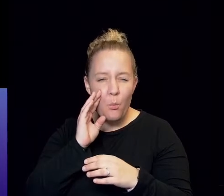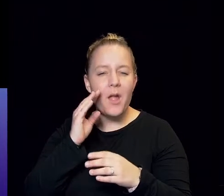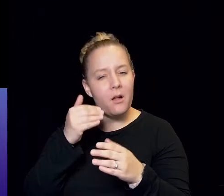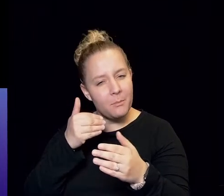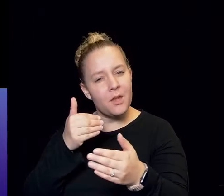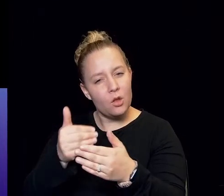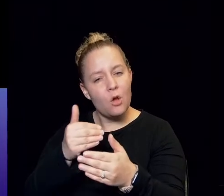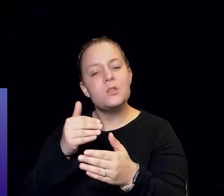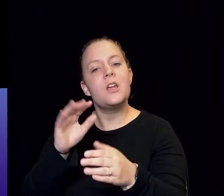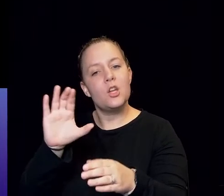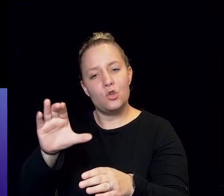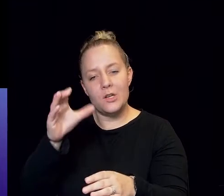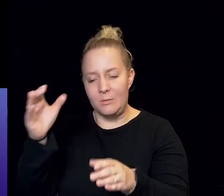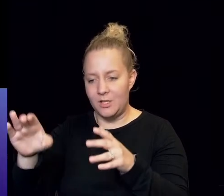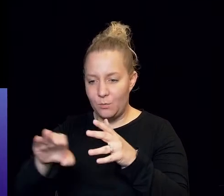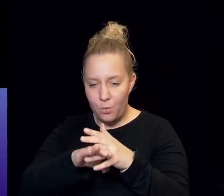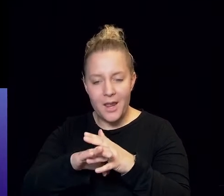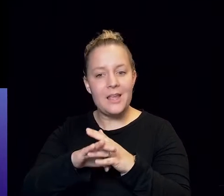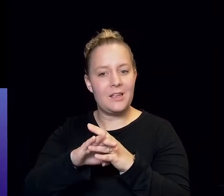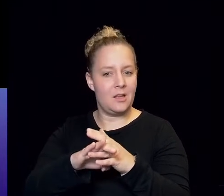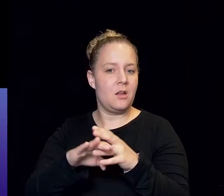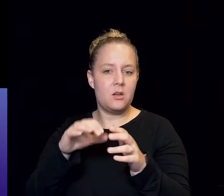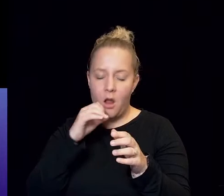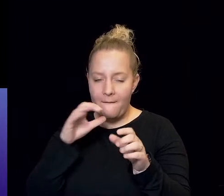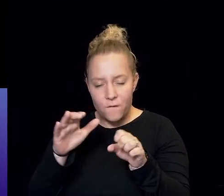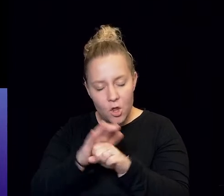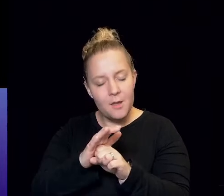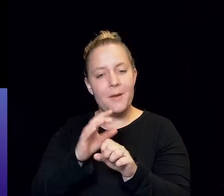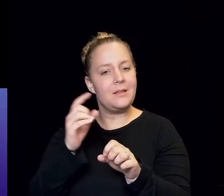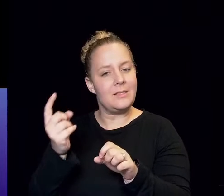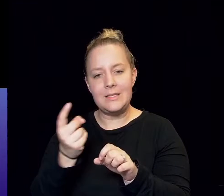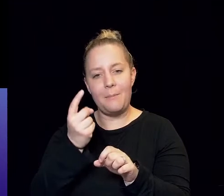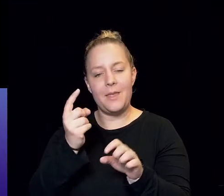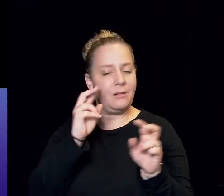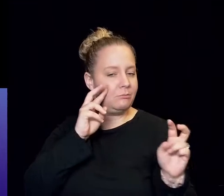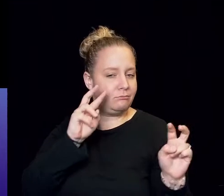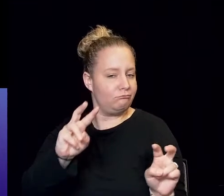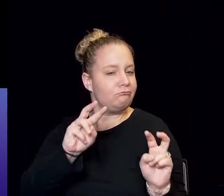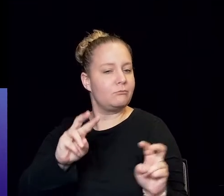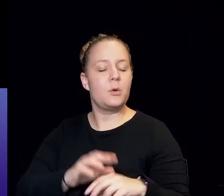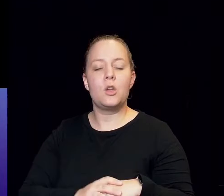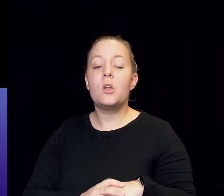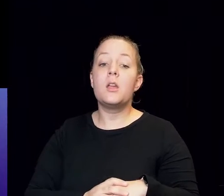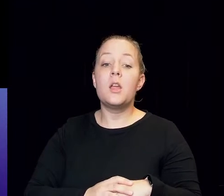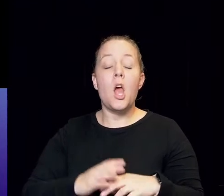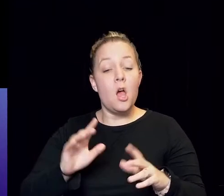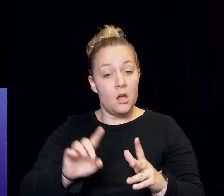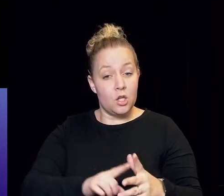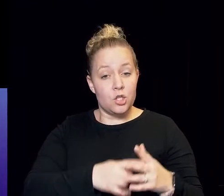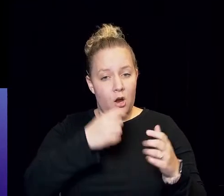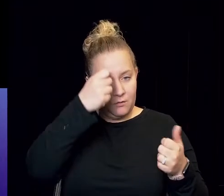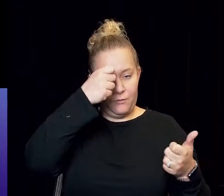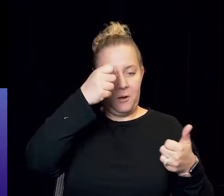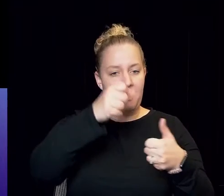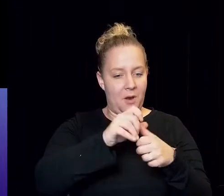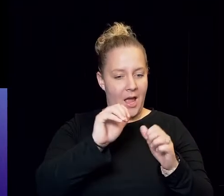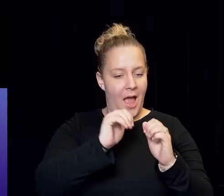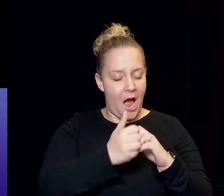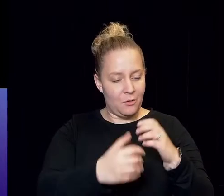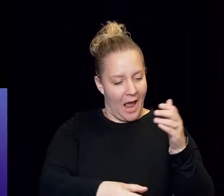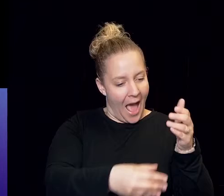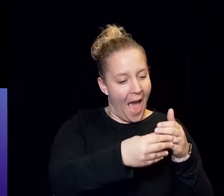way to Christmas break, but it's something to look forward to. So we're going to start just kind of by refreshing your memory with how to add,